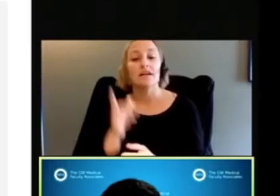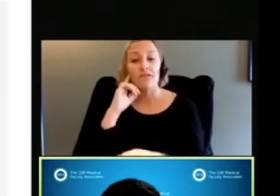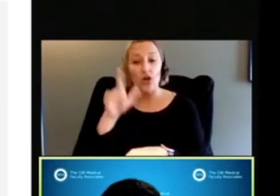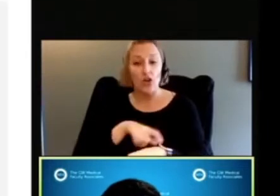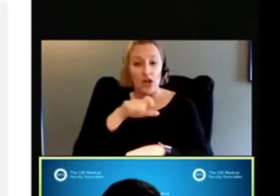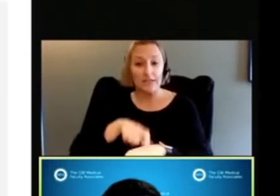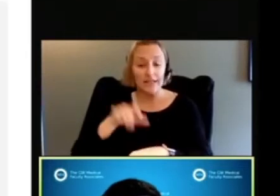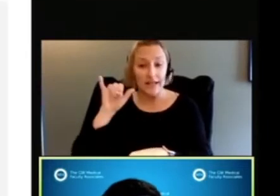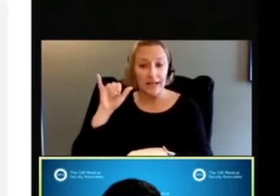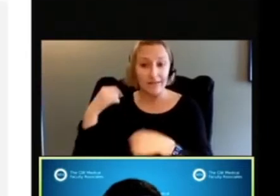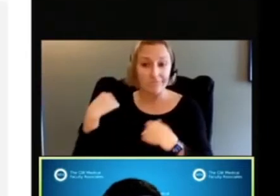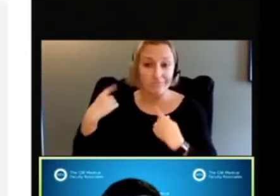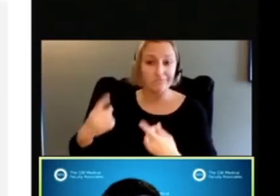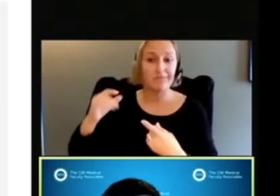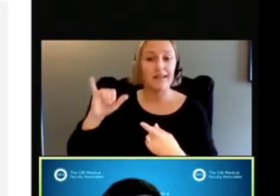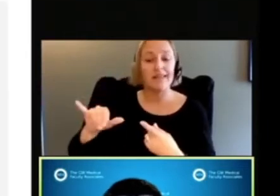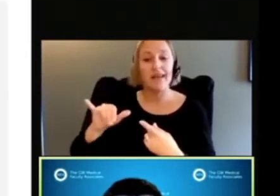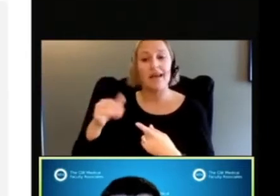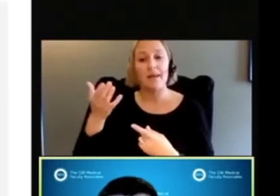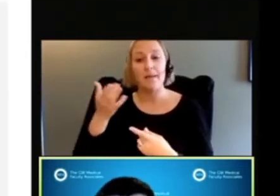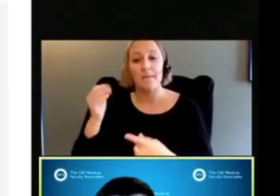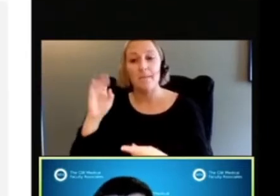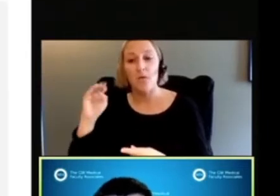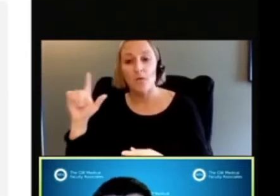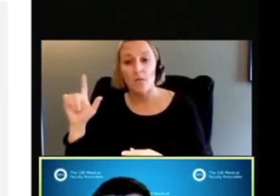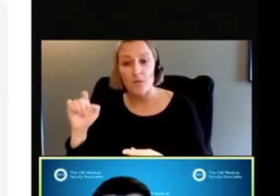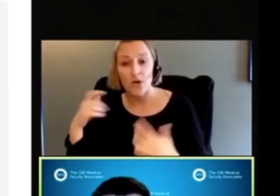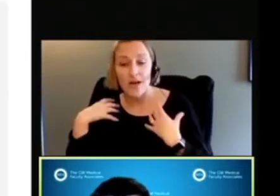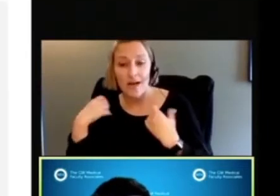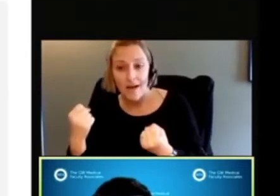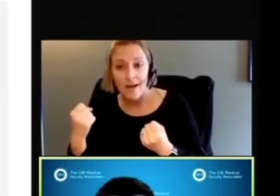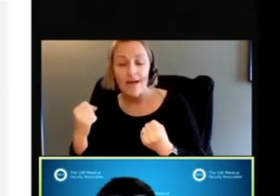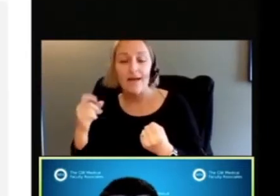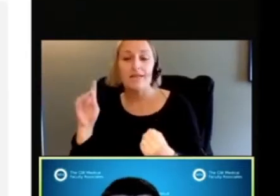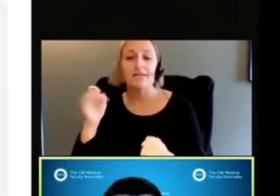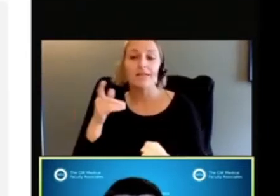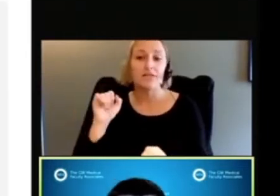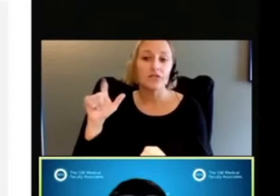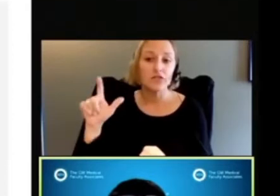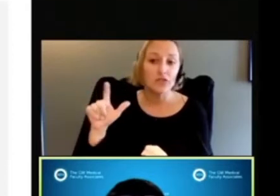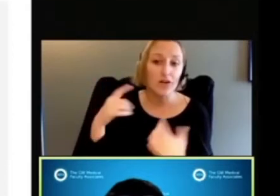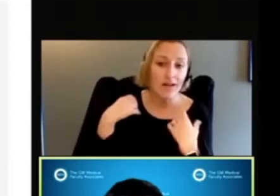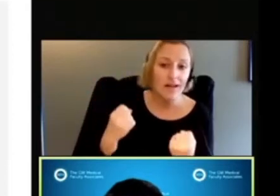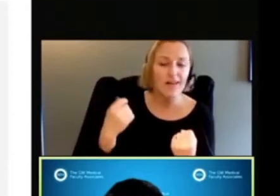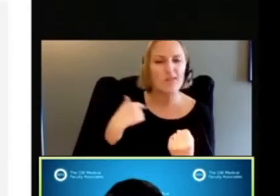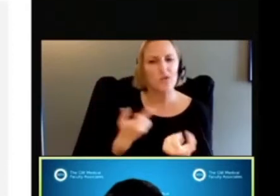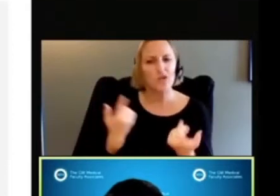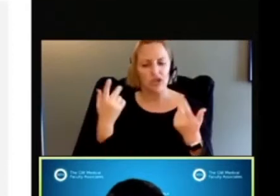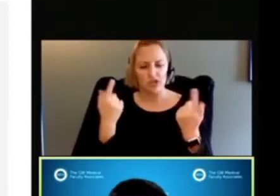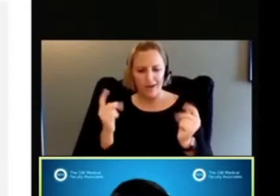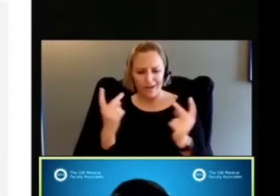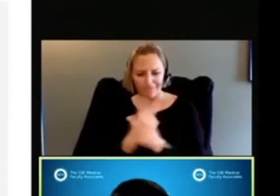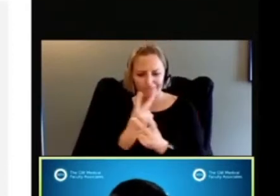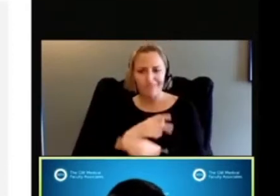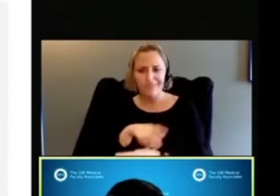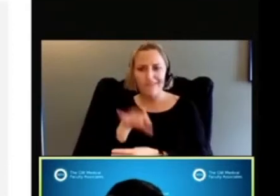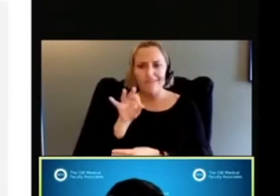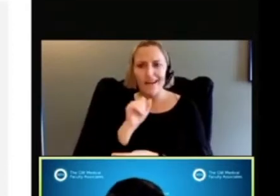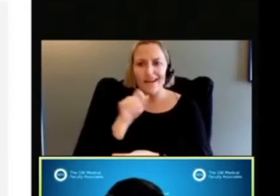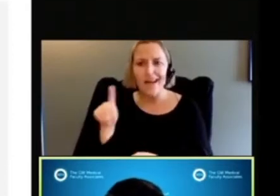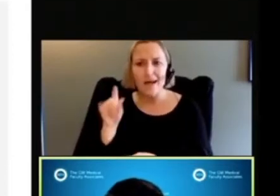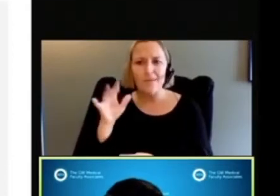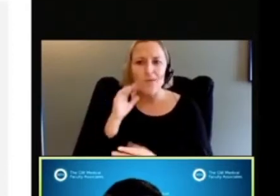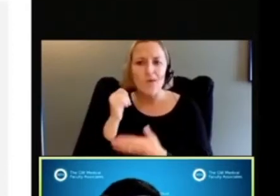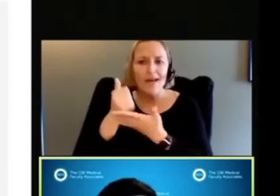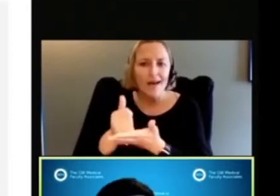digital health push has been to find an app that helps you with a chronic disease. And like I mentioned, there are a lot of barriers